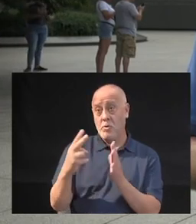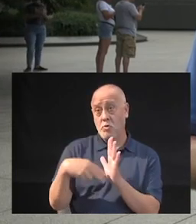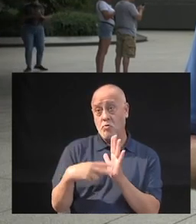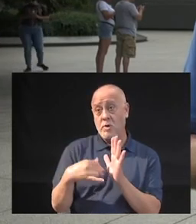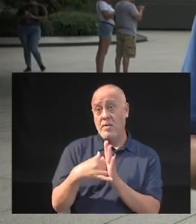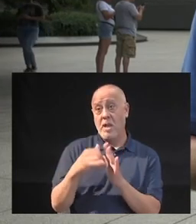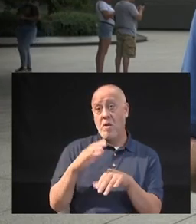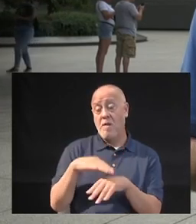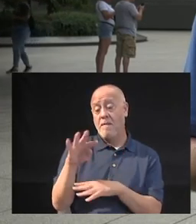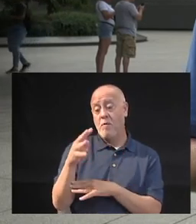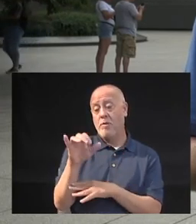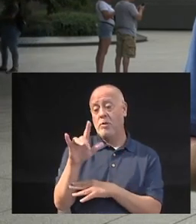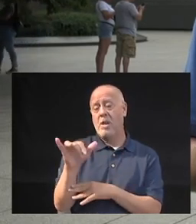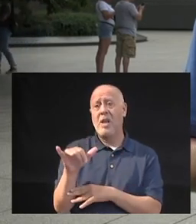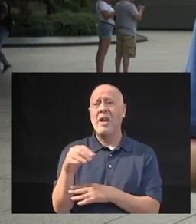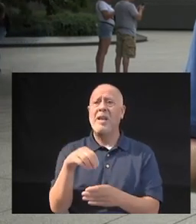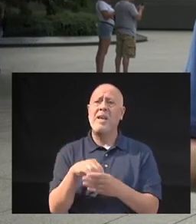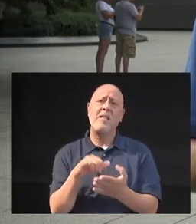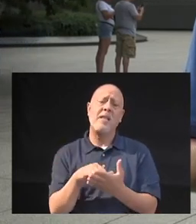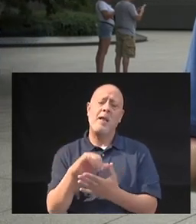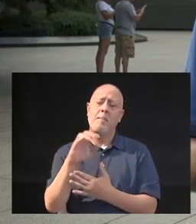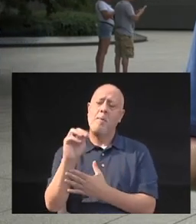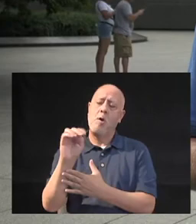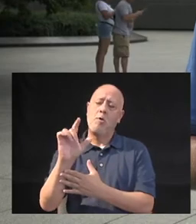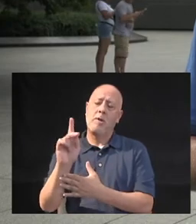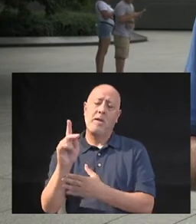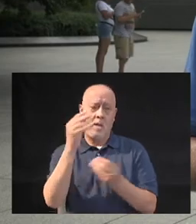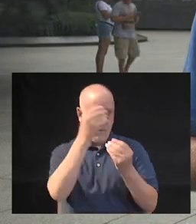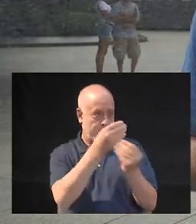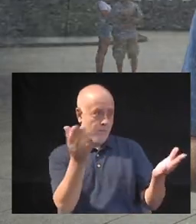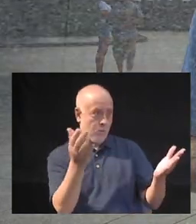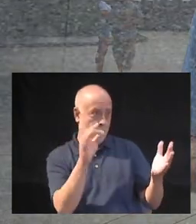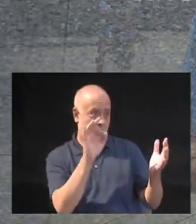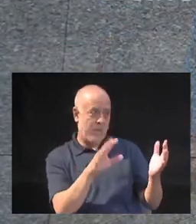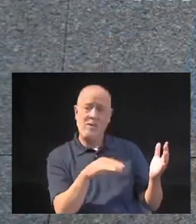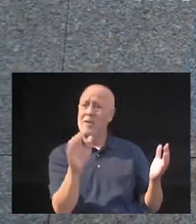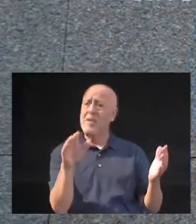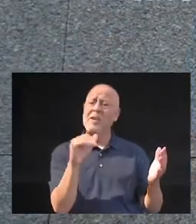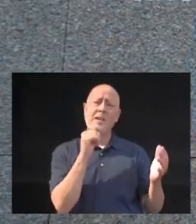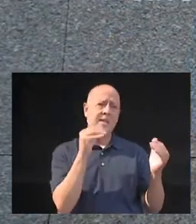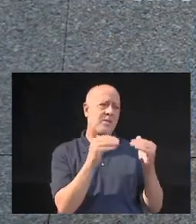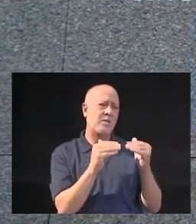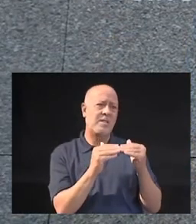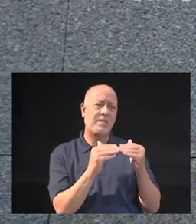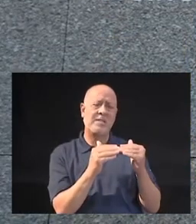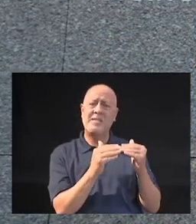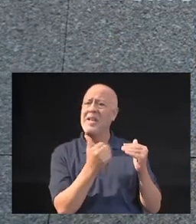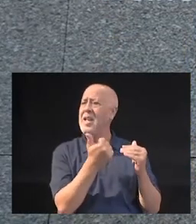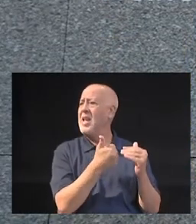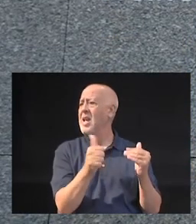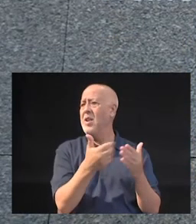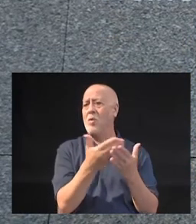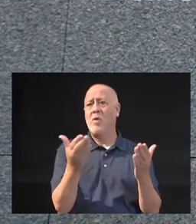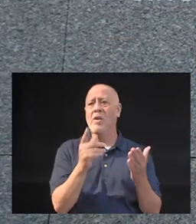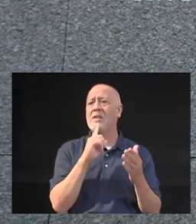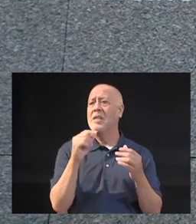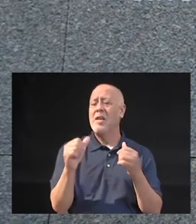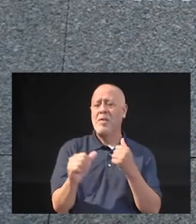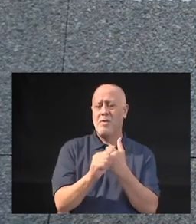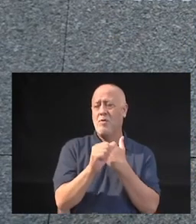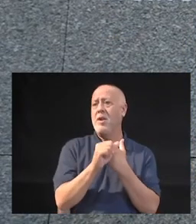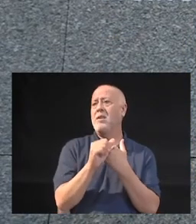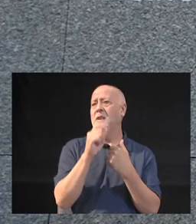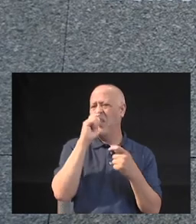weekend. And in it, he says to these pastors, injustice anywhere is a threat to